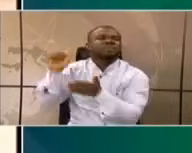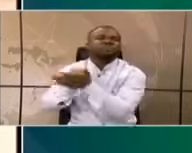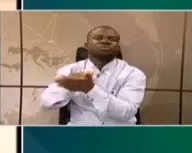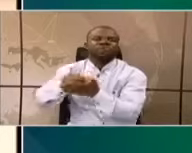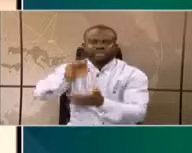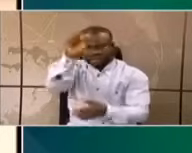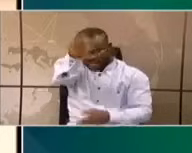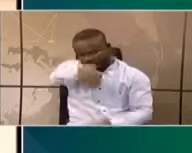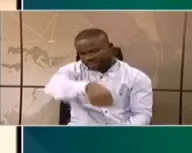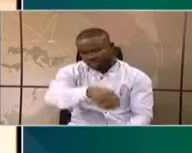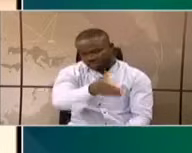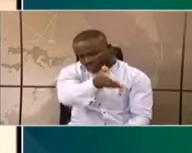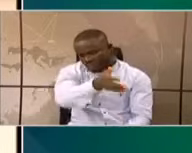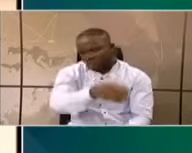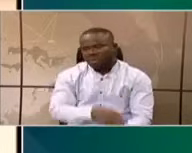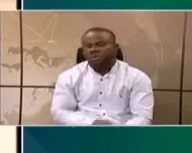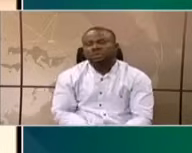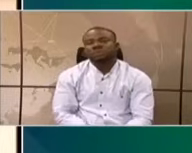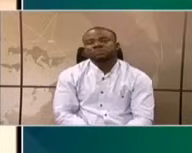Ojai!